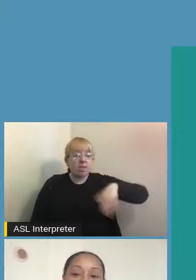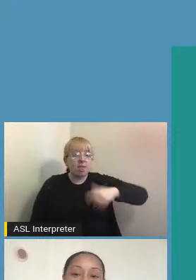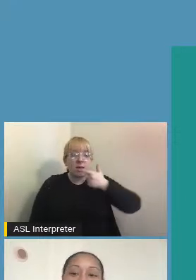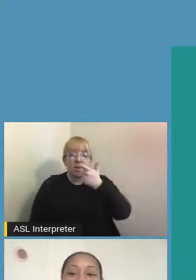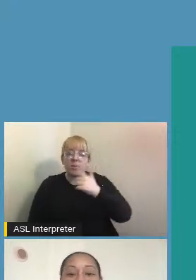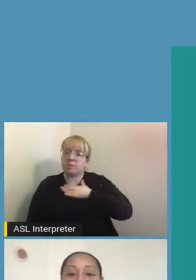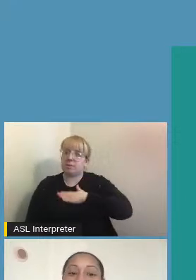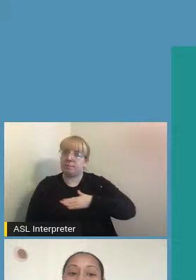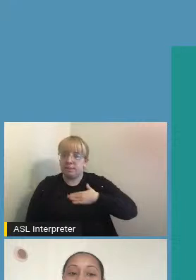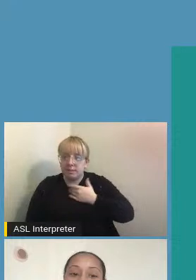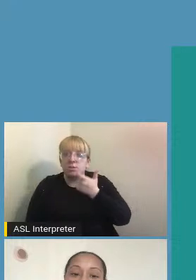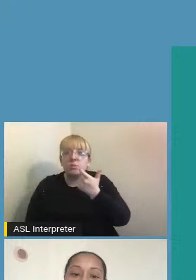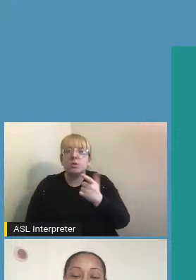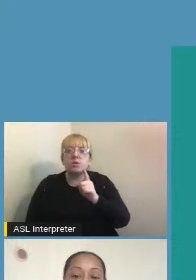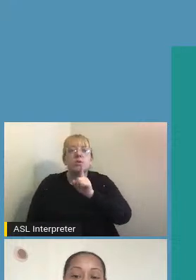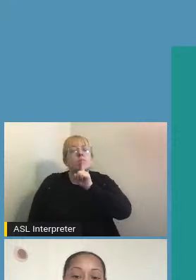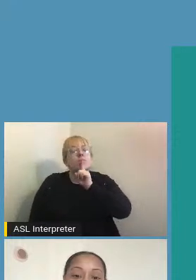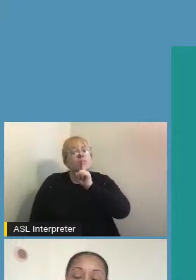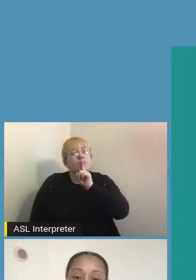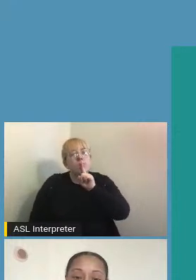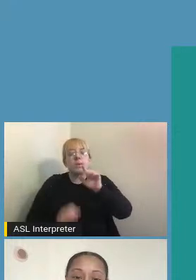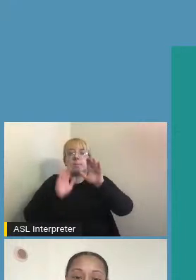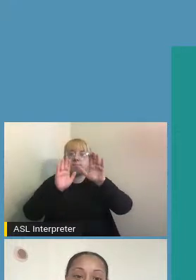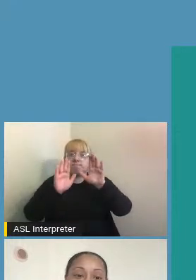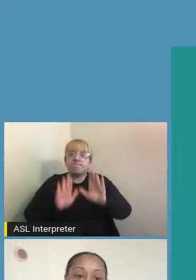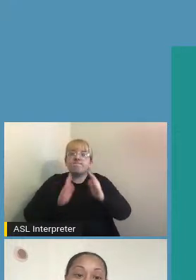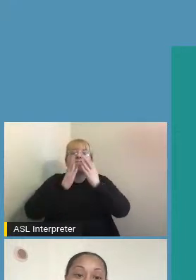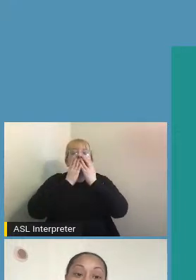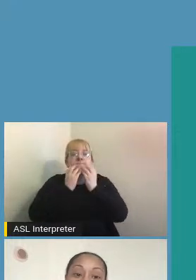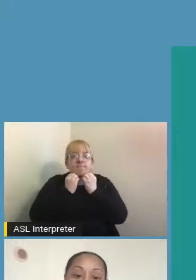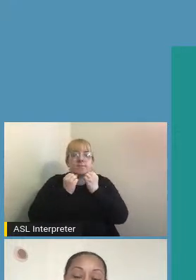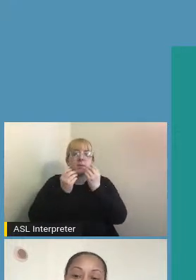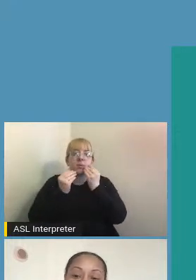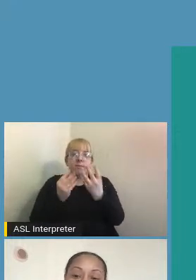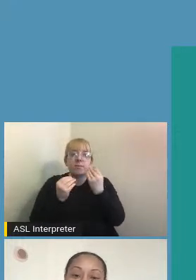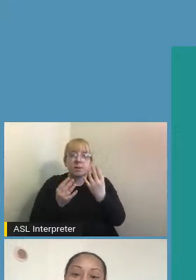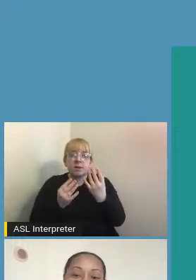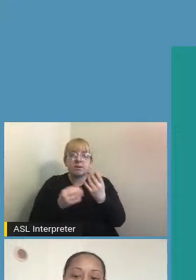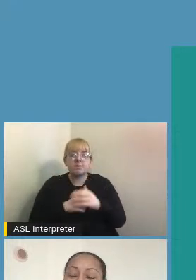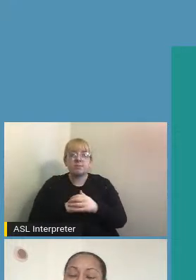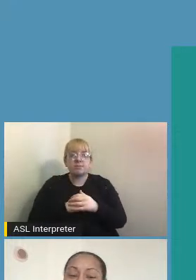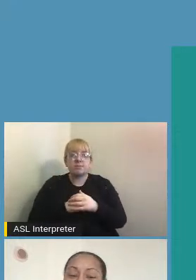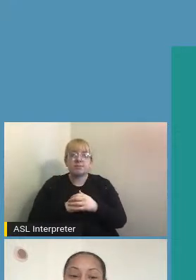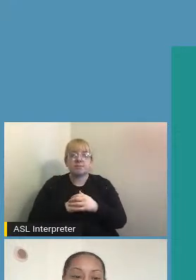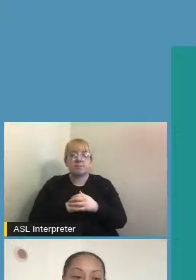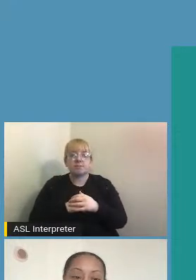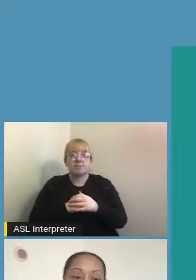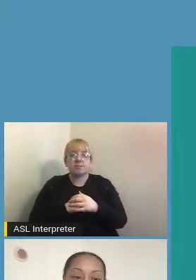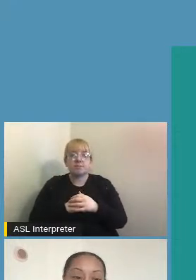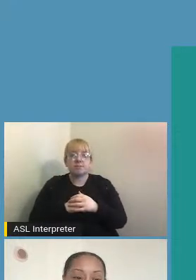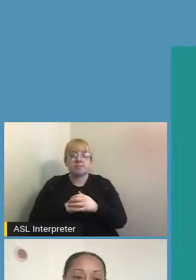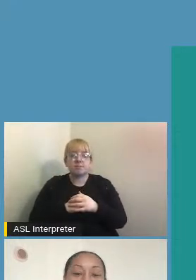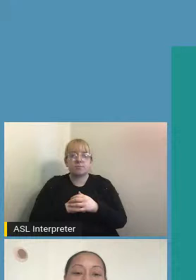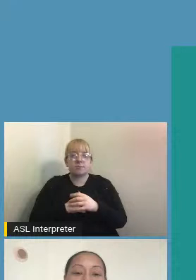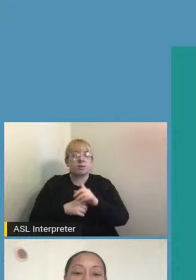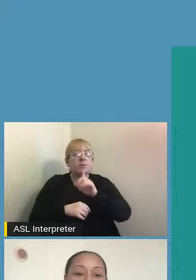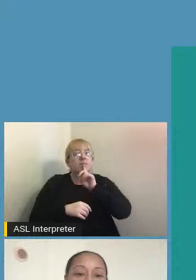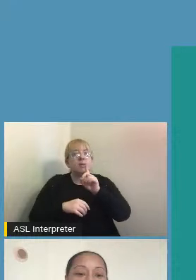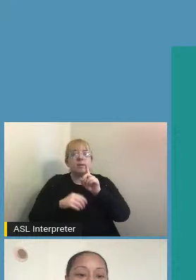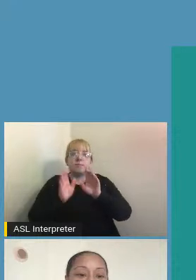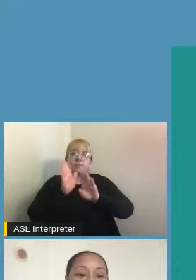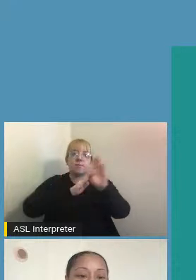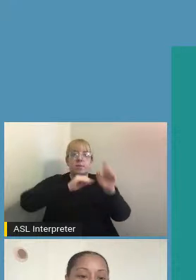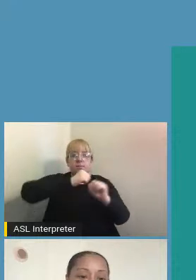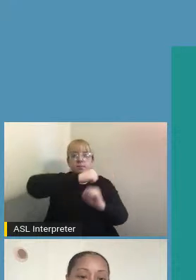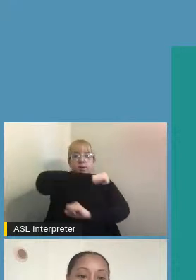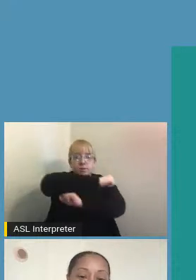please do because it has some really great, valuable information that sets a ground, like the foundation for